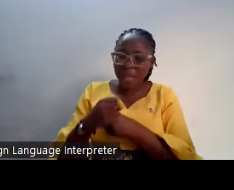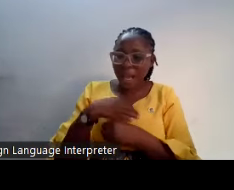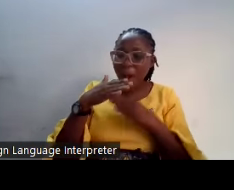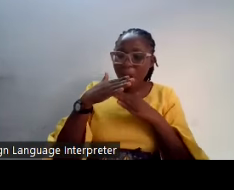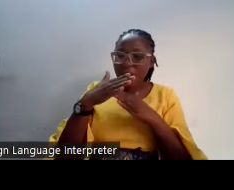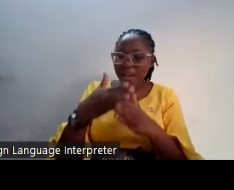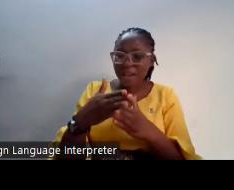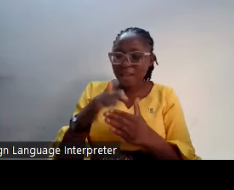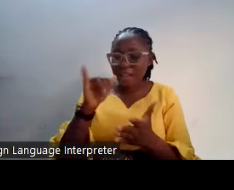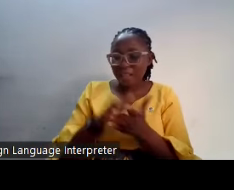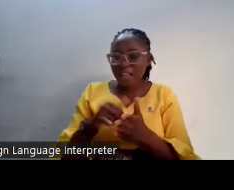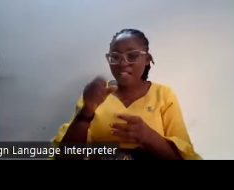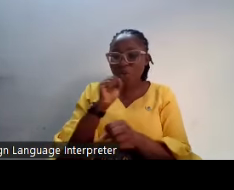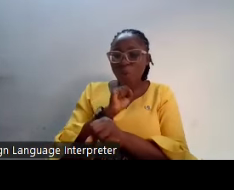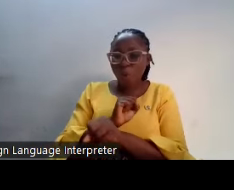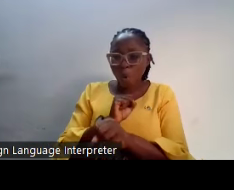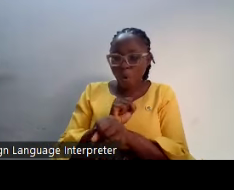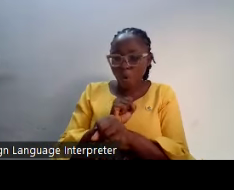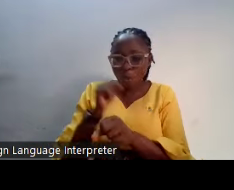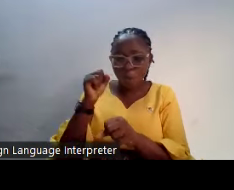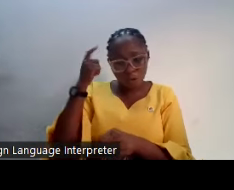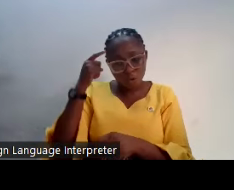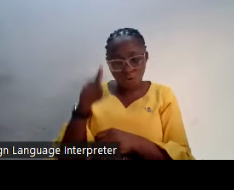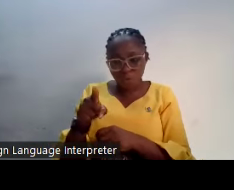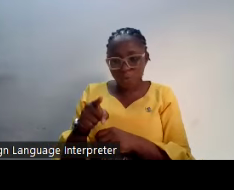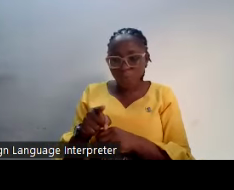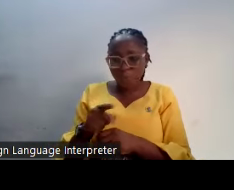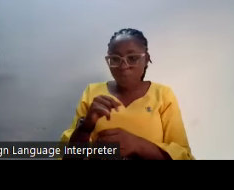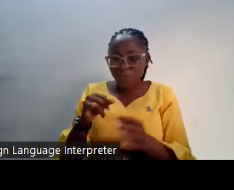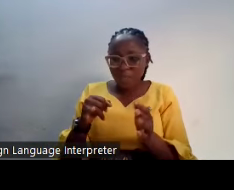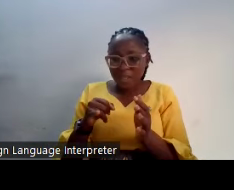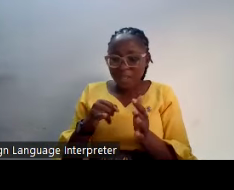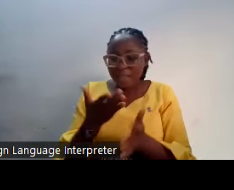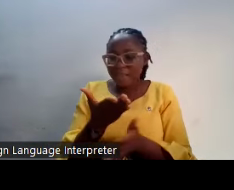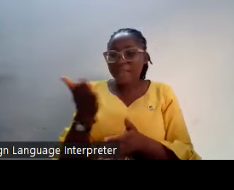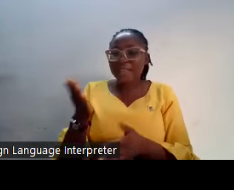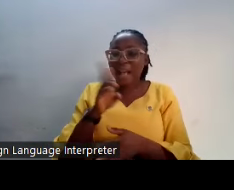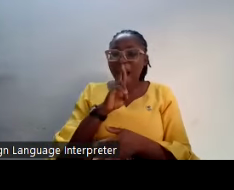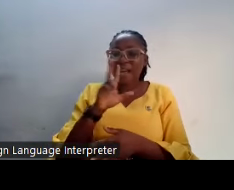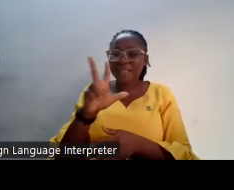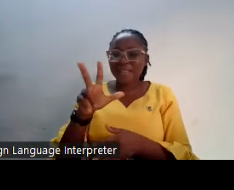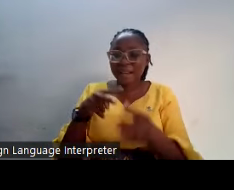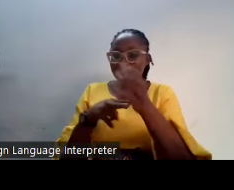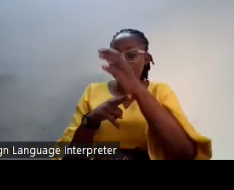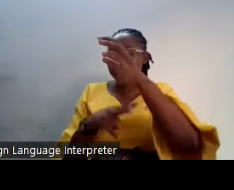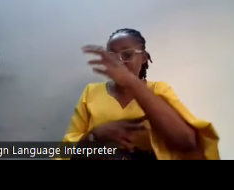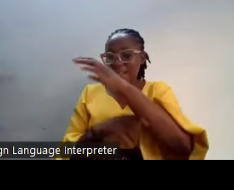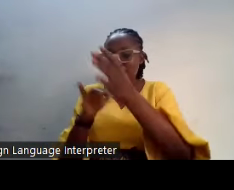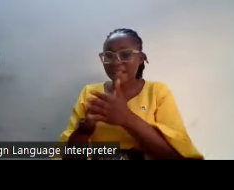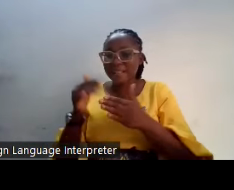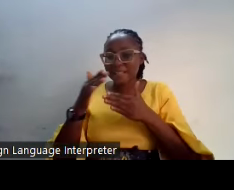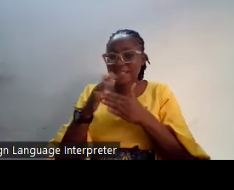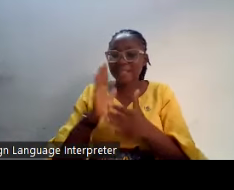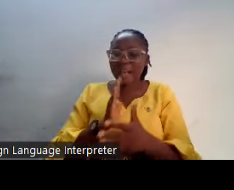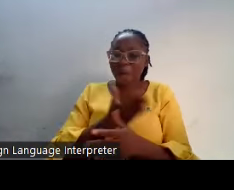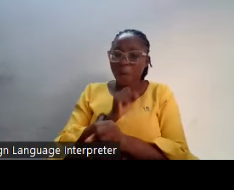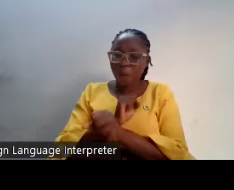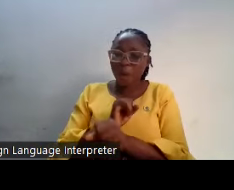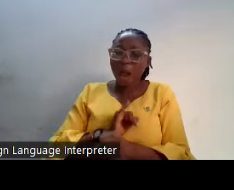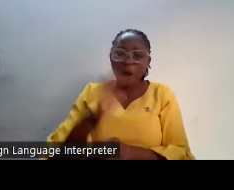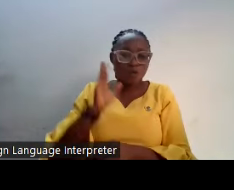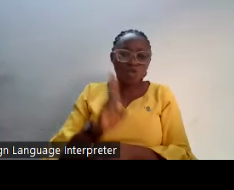then a literature, the research. So these are the three pillars that guide our work typically, and I will use these three pillars as